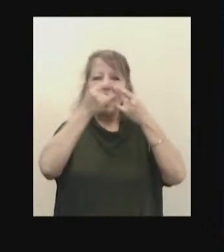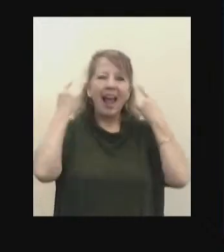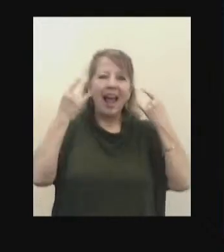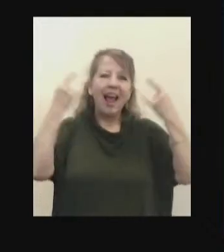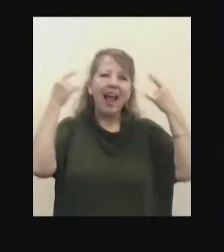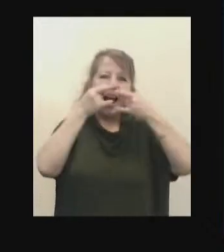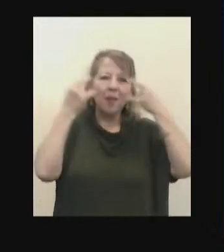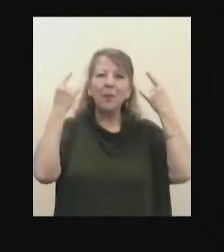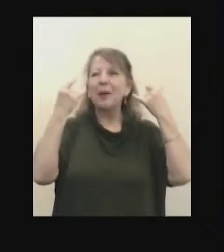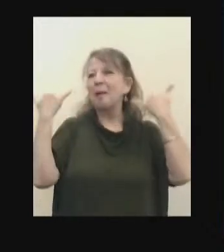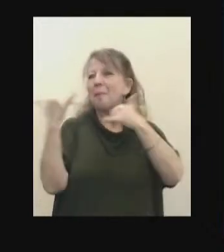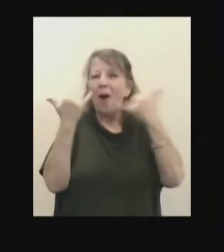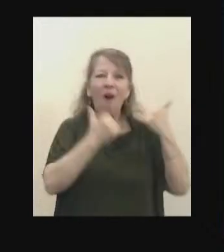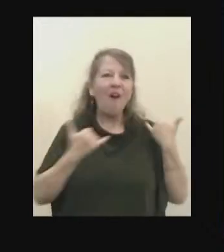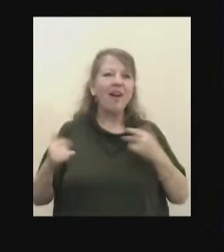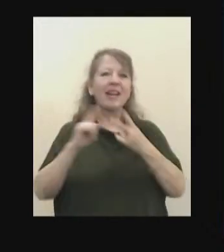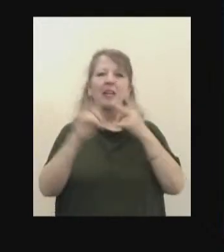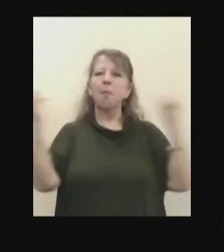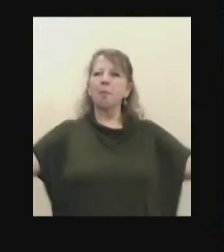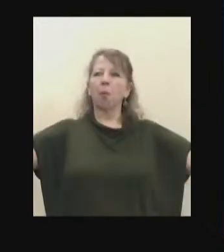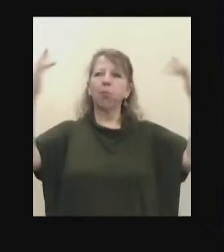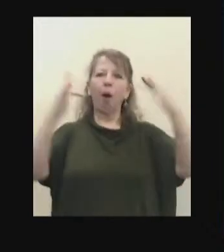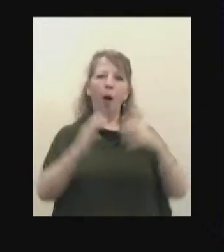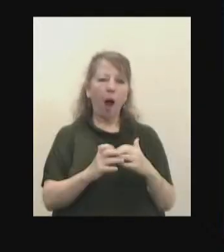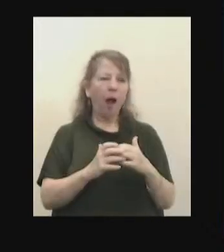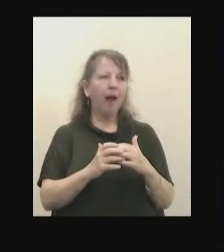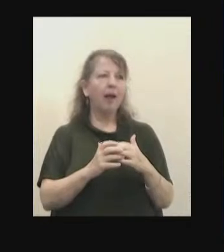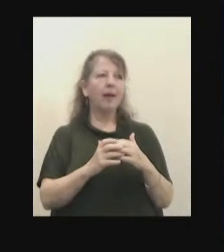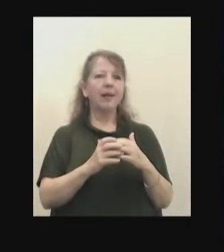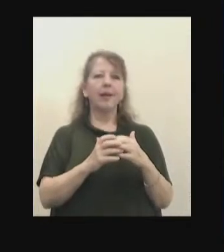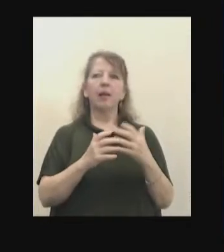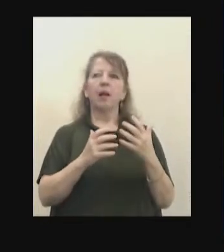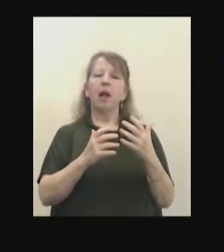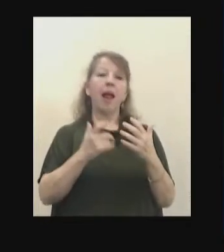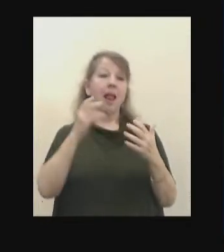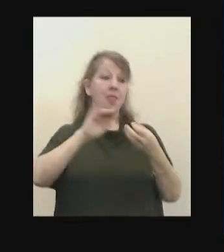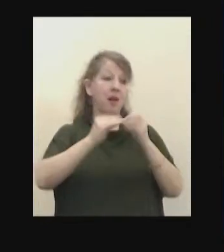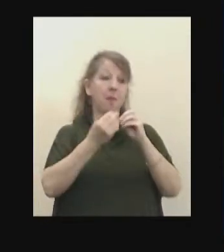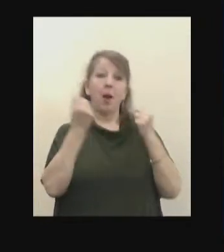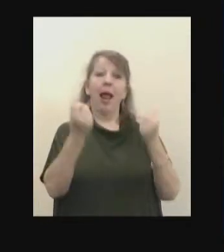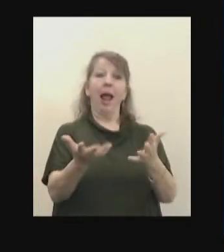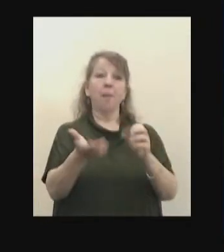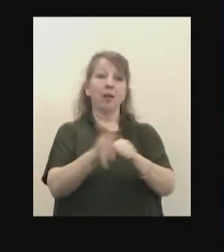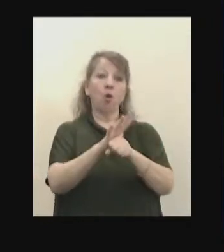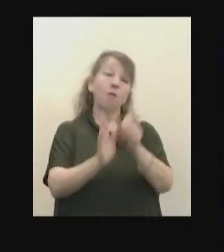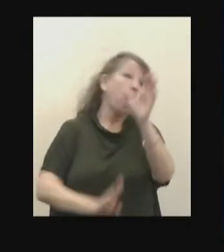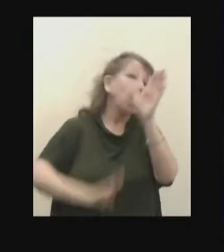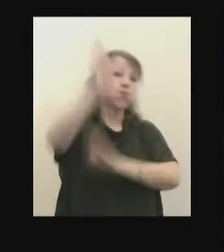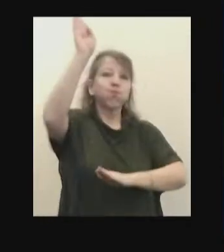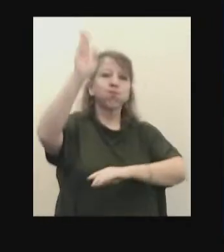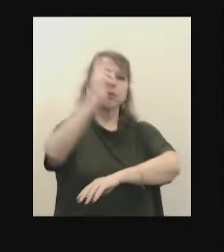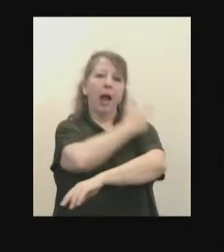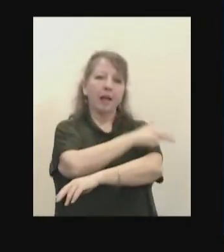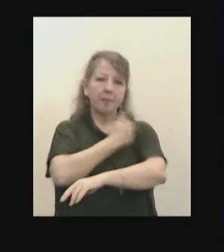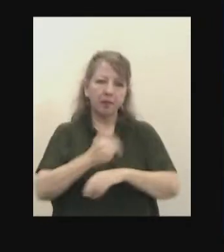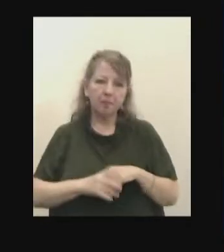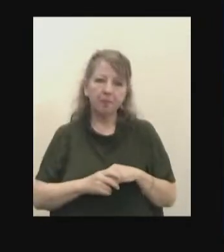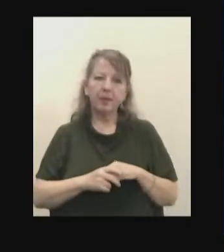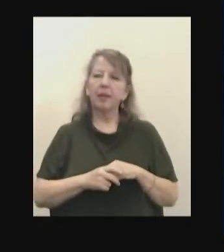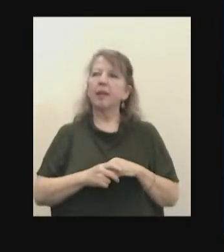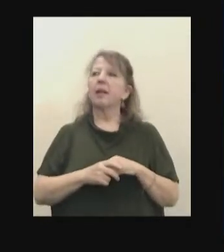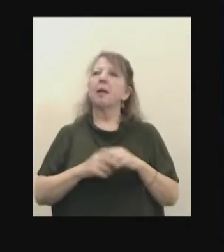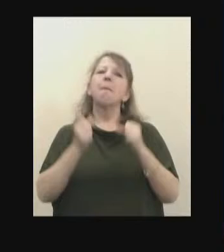came indoors, and we saw a shoot up of hospital admissions, and we saw a